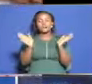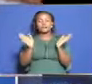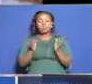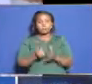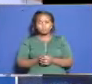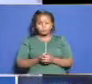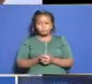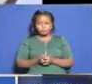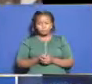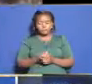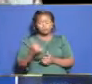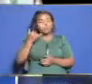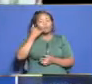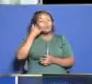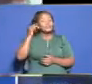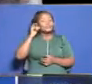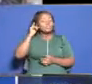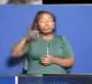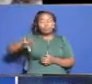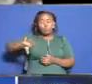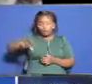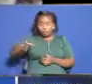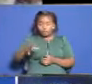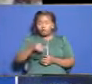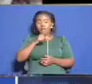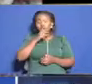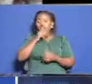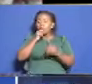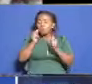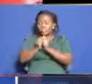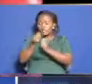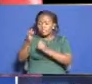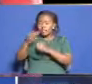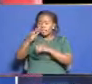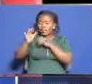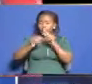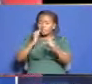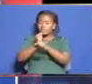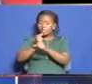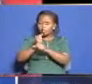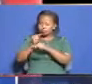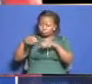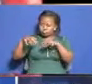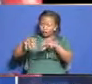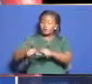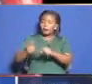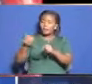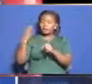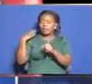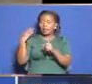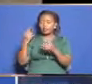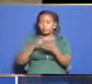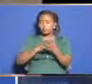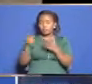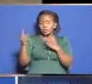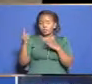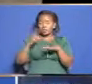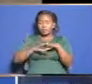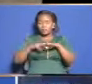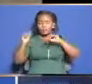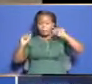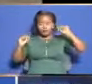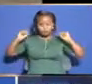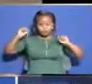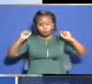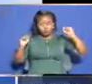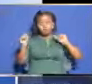And in Isiolo County, a 13-year-old boy who was abducted a week ago while grazing his father's goats in Duse